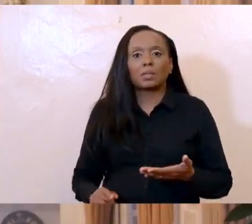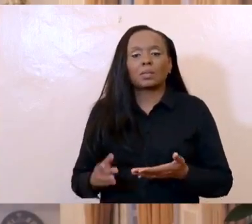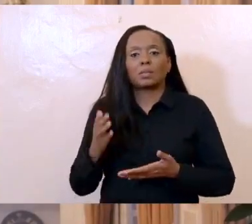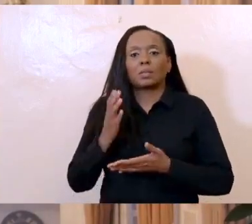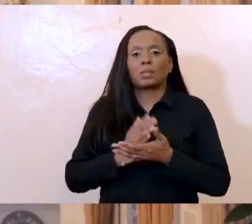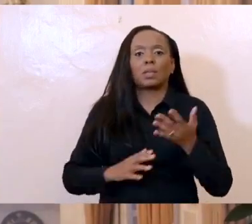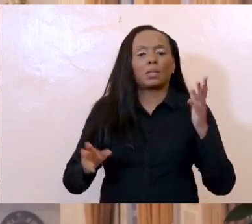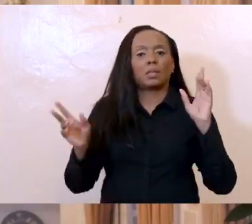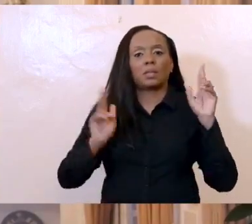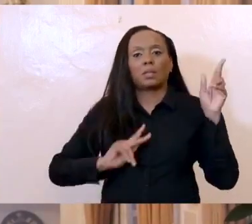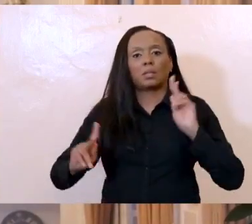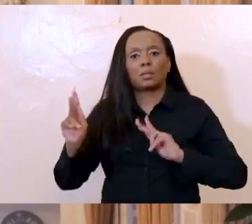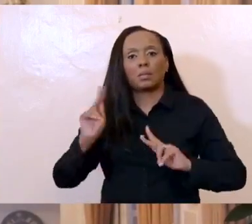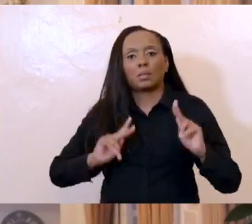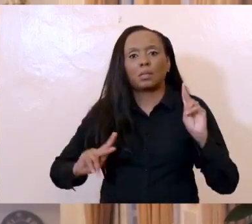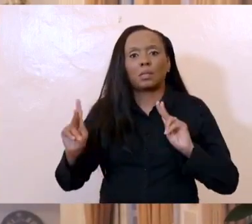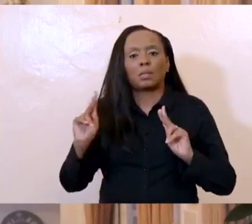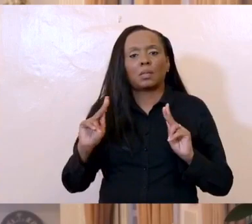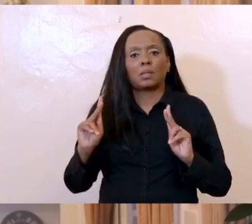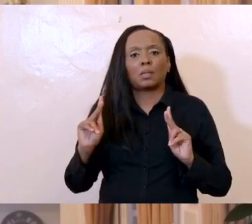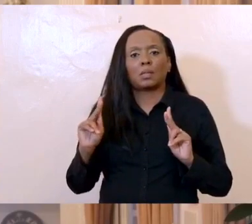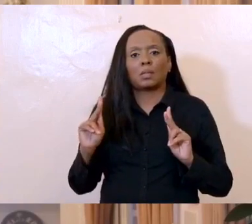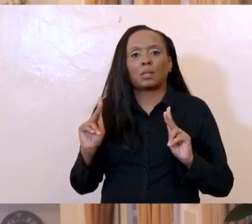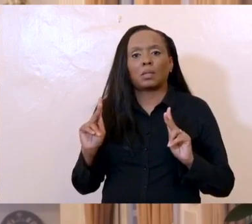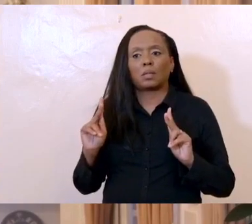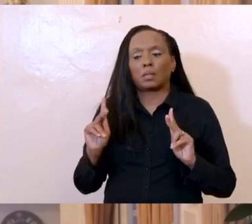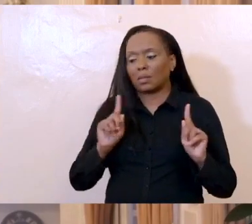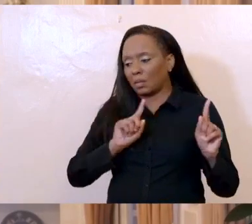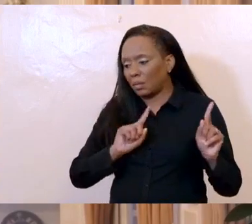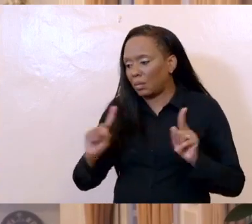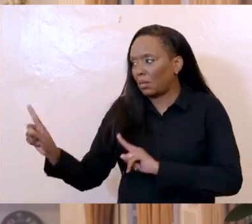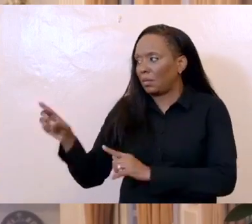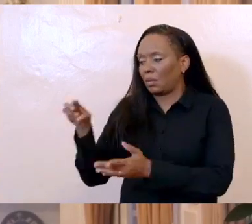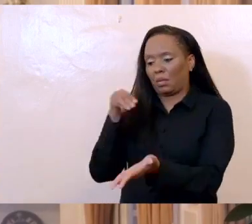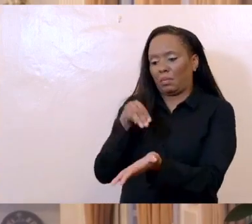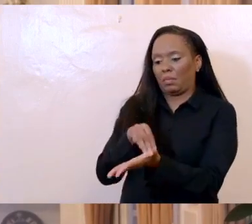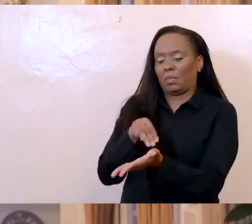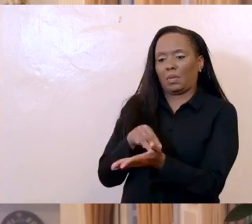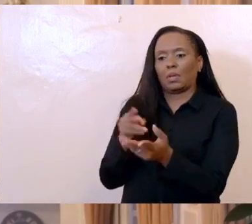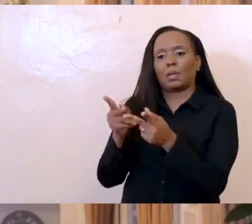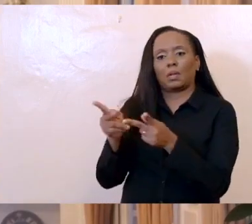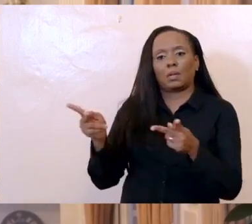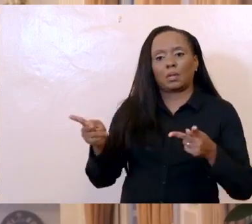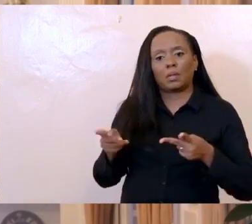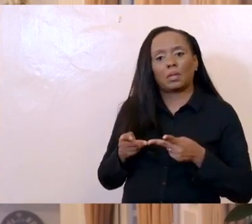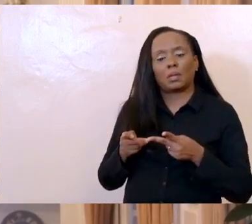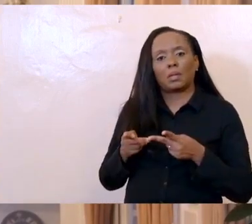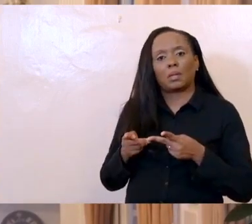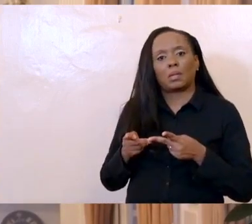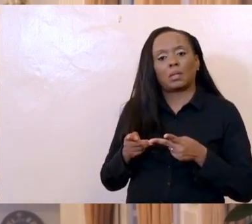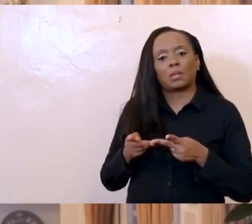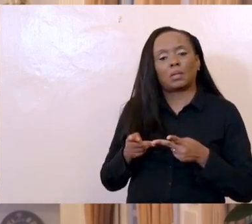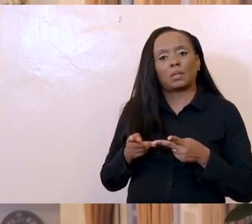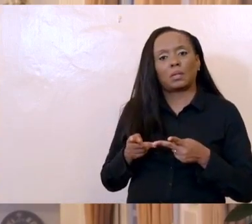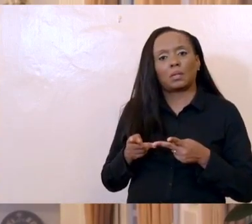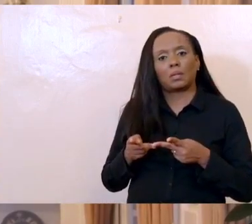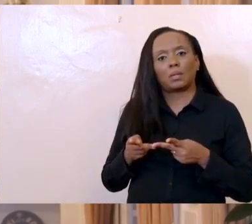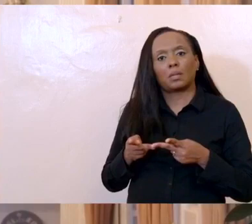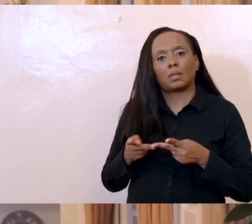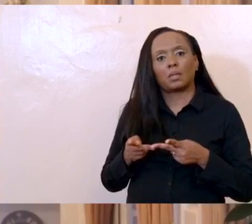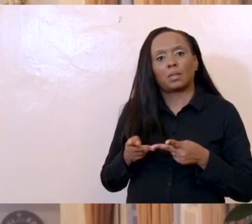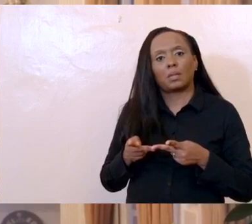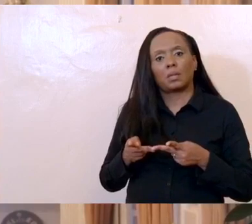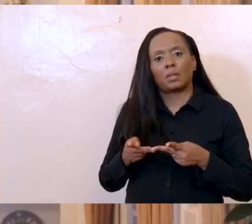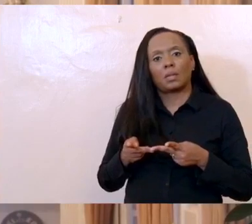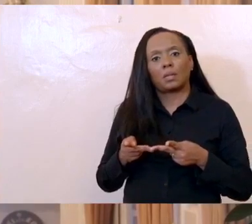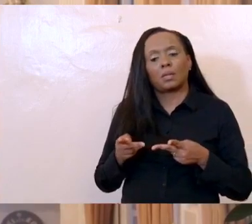are presenting to a medical facility at a stage which we would consider